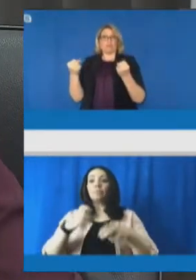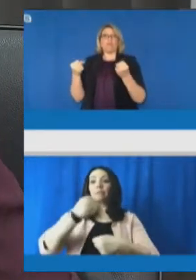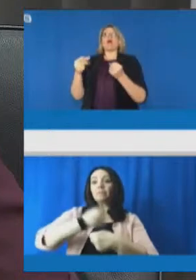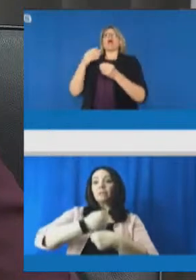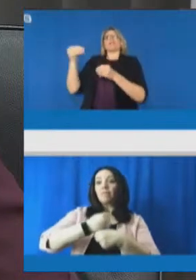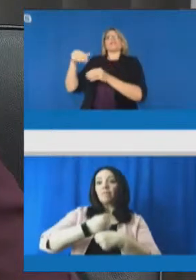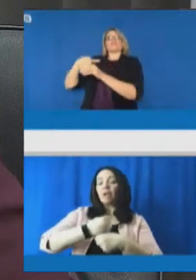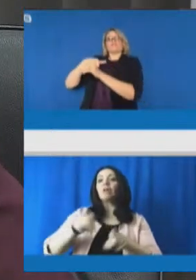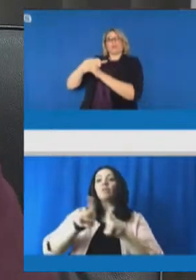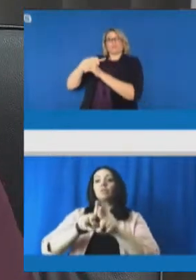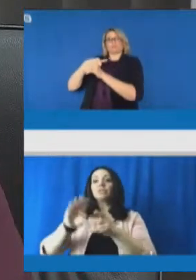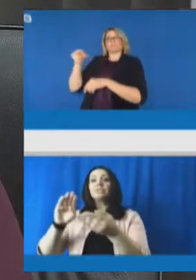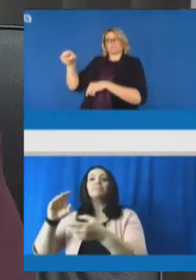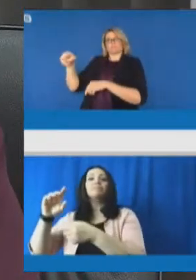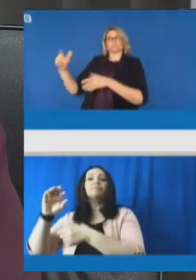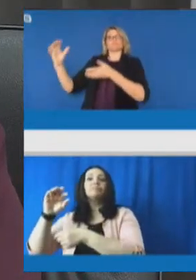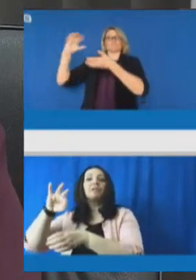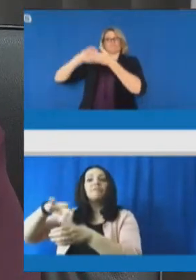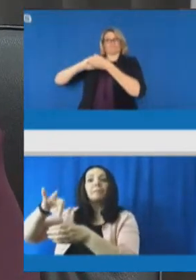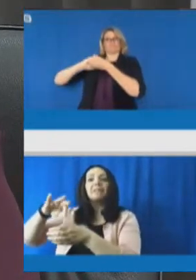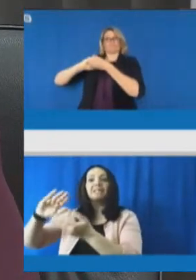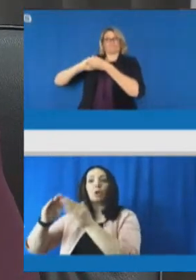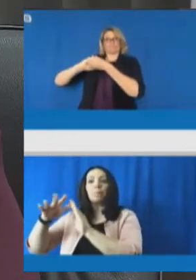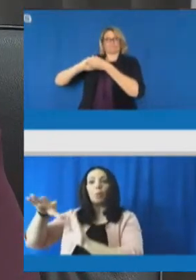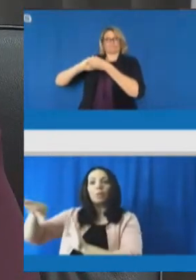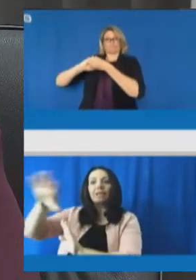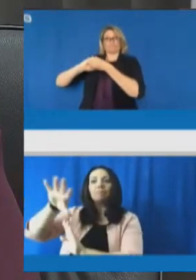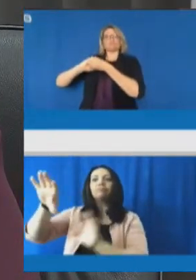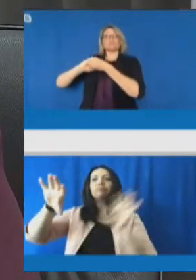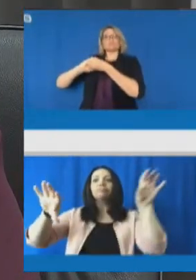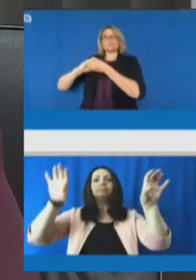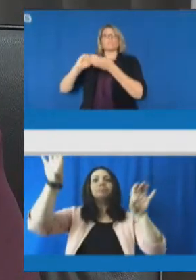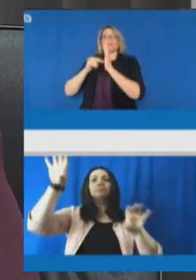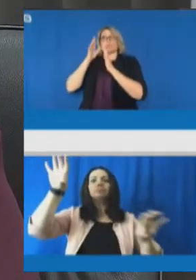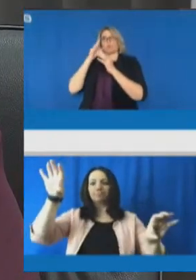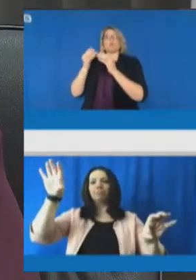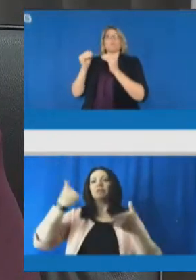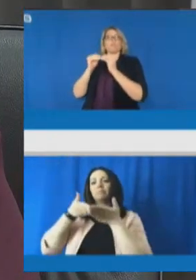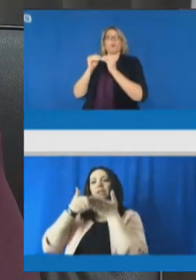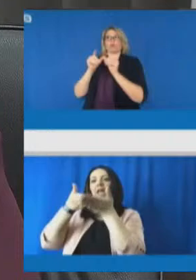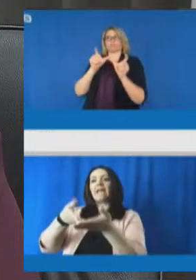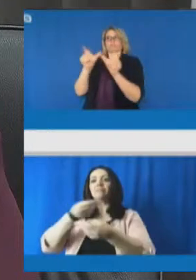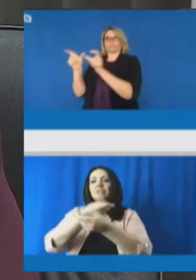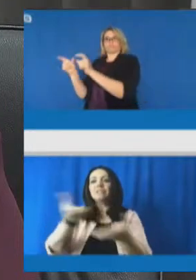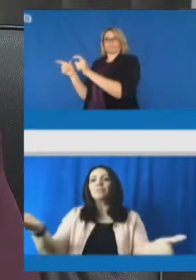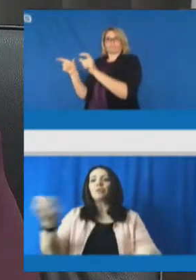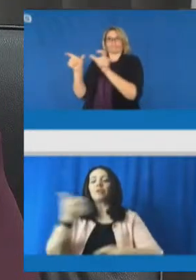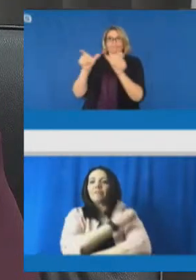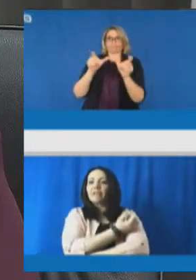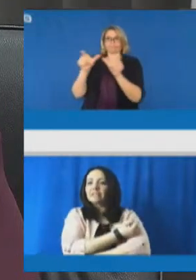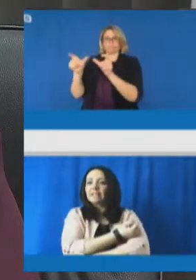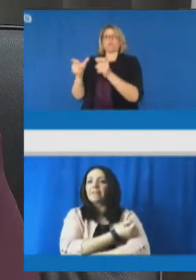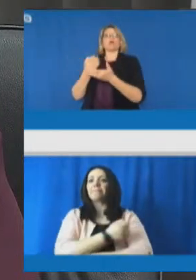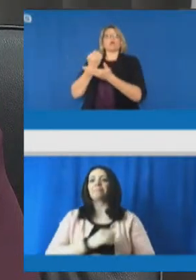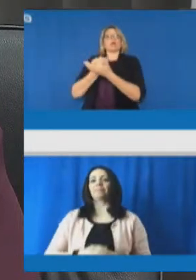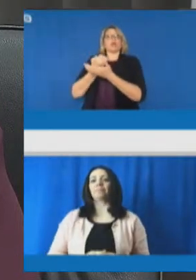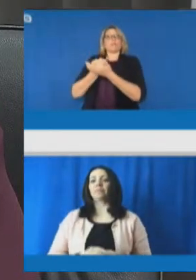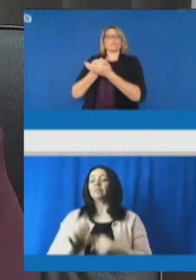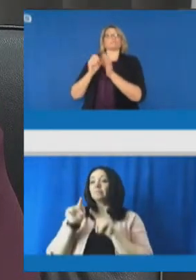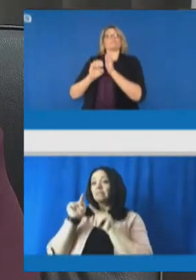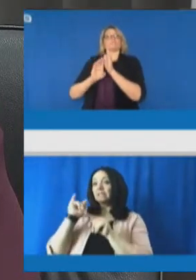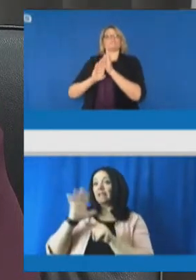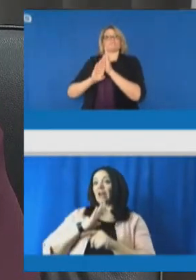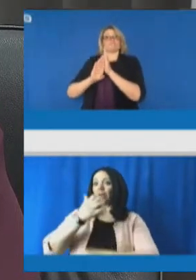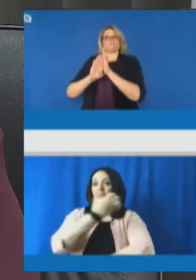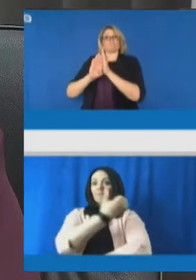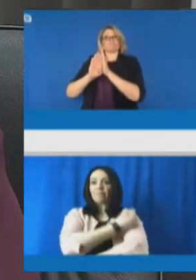and gatherings. Cela dit, même si nous passons à la phase suivante de notre plan de rétablissement Il